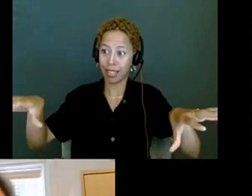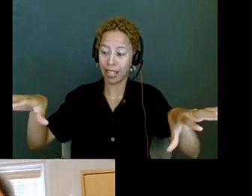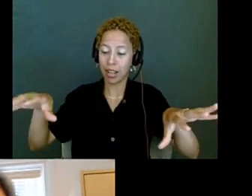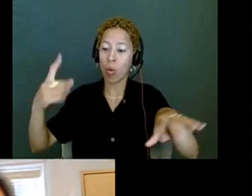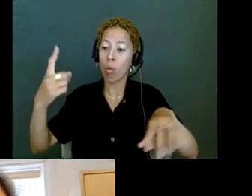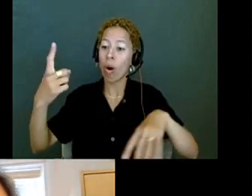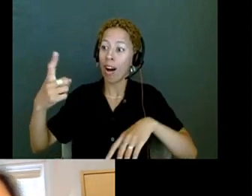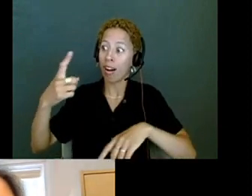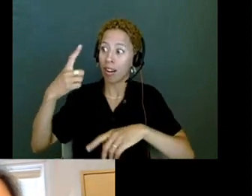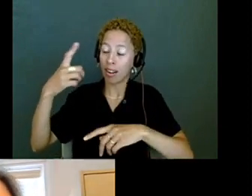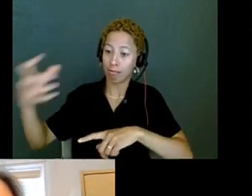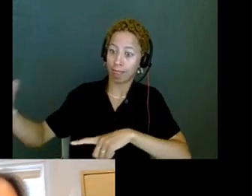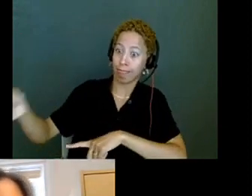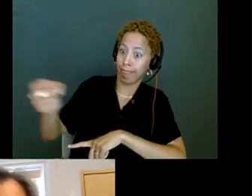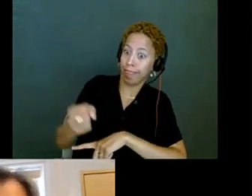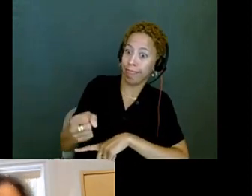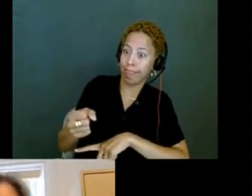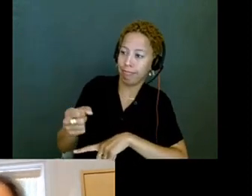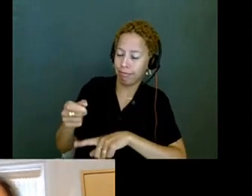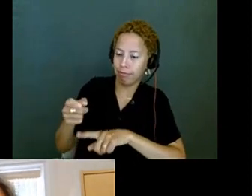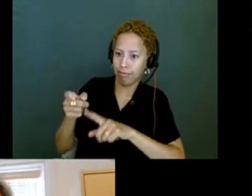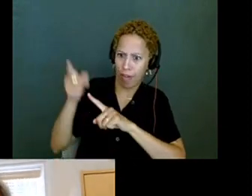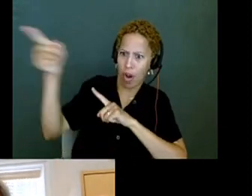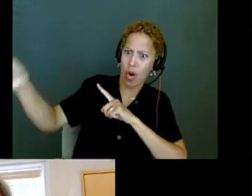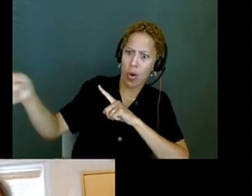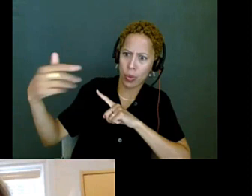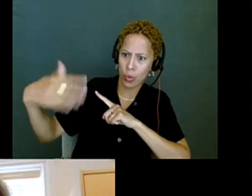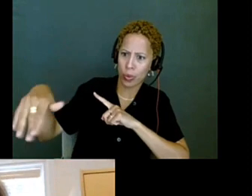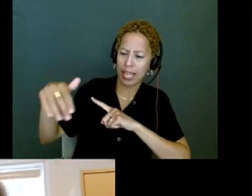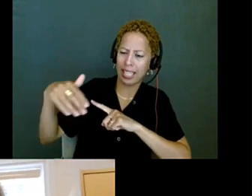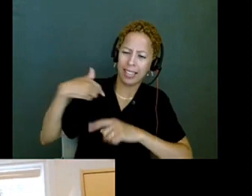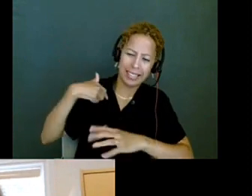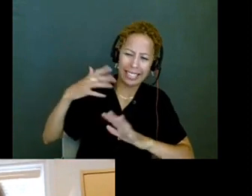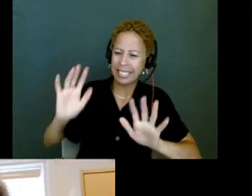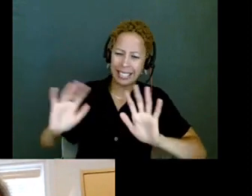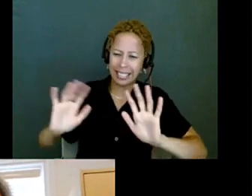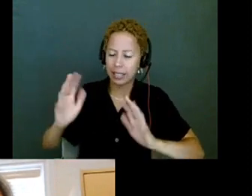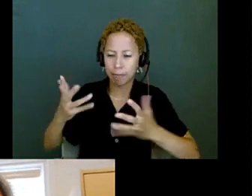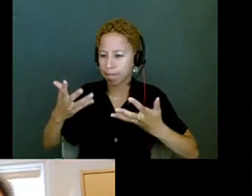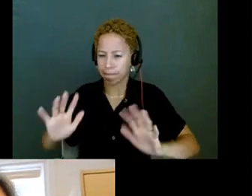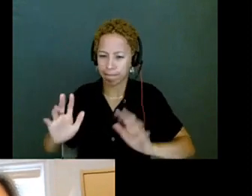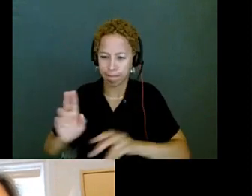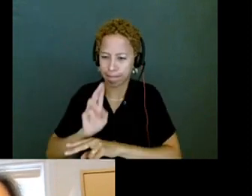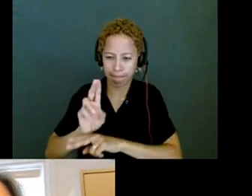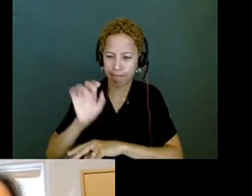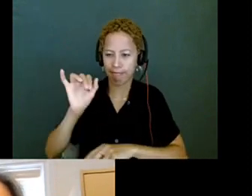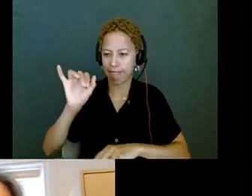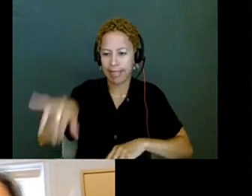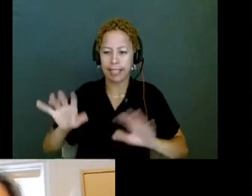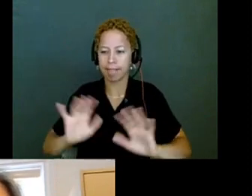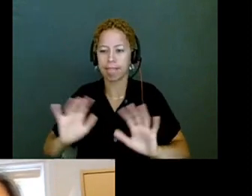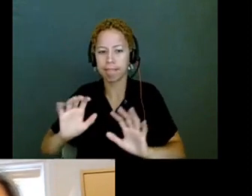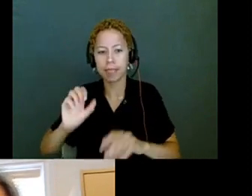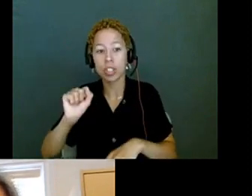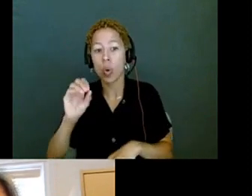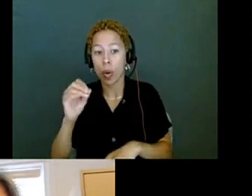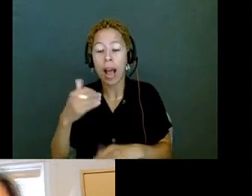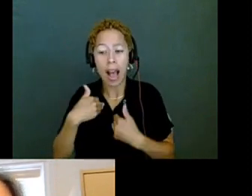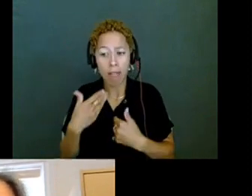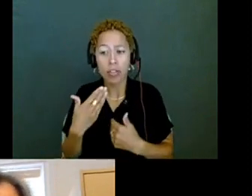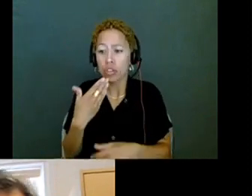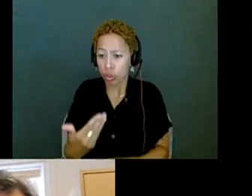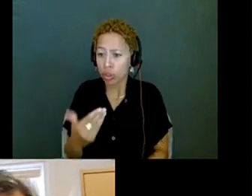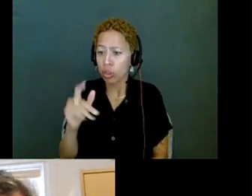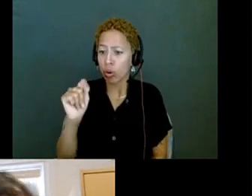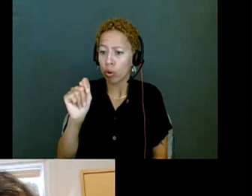that aspect of Facebook. But once again, there are good tools in there. And if you have time to monitor them